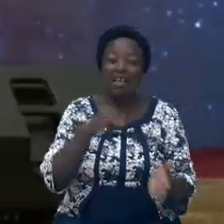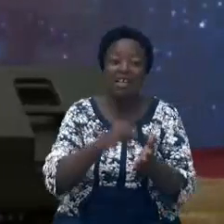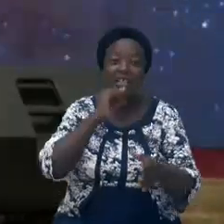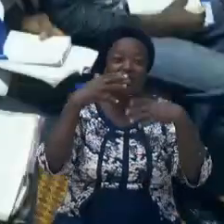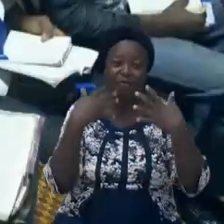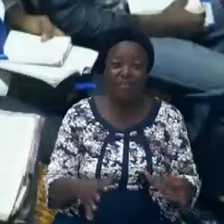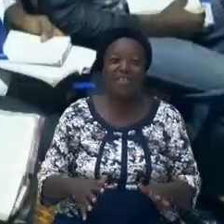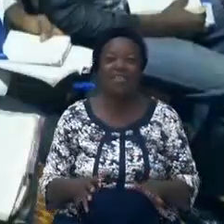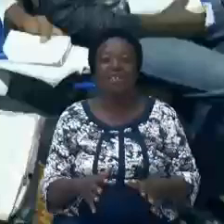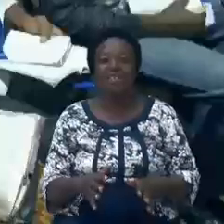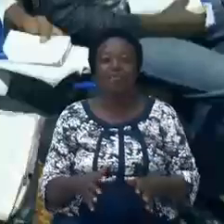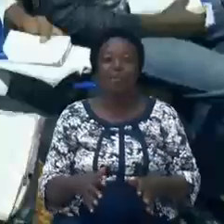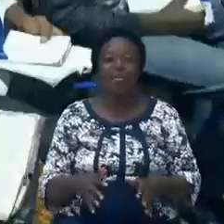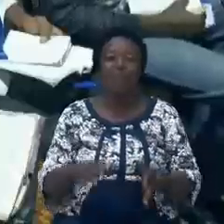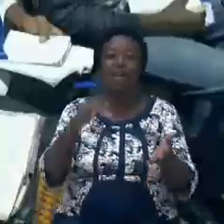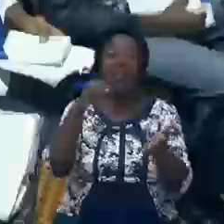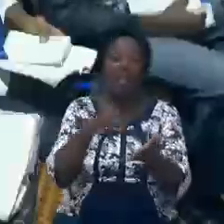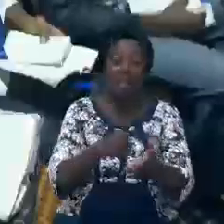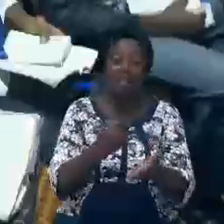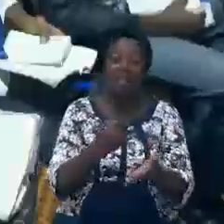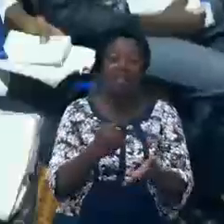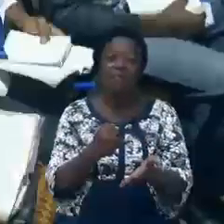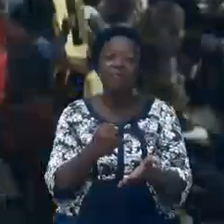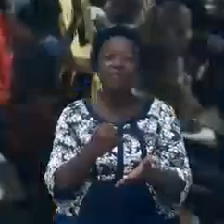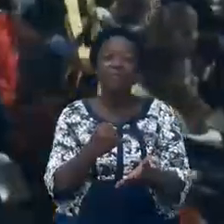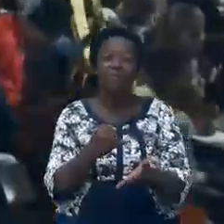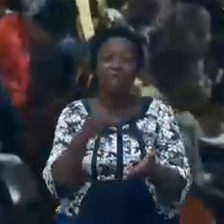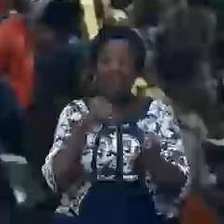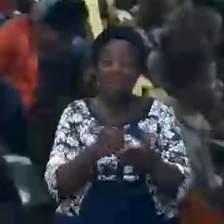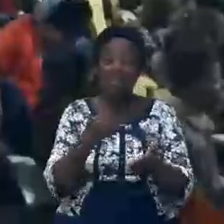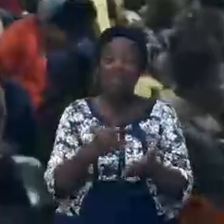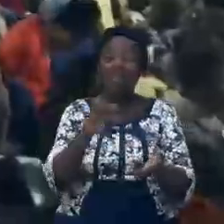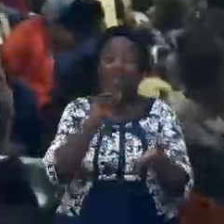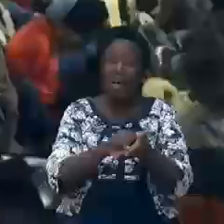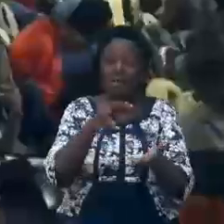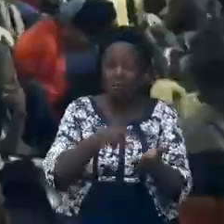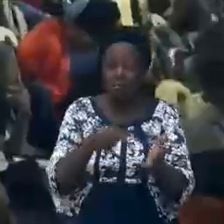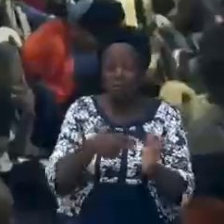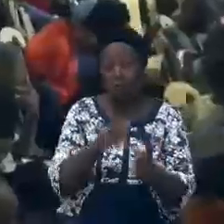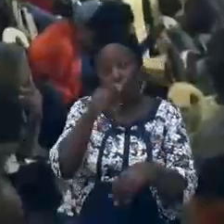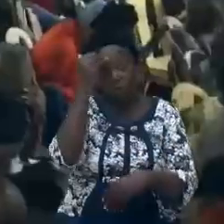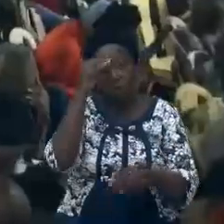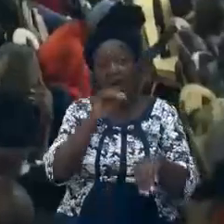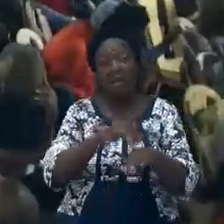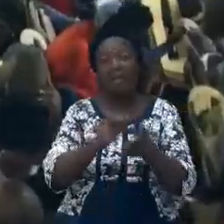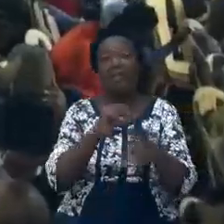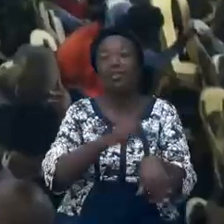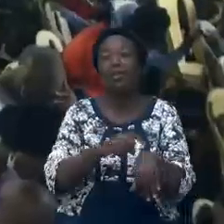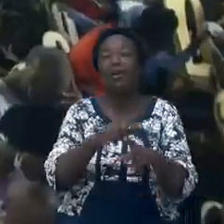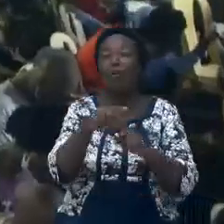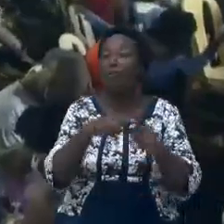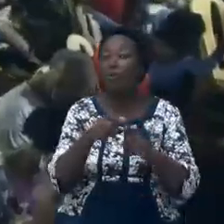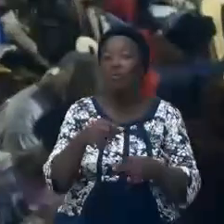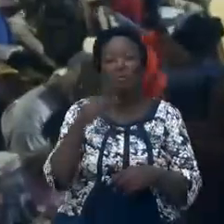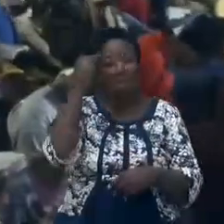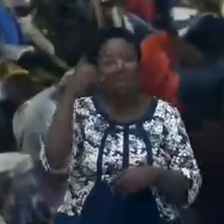finished. I said, it is finished. It aches. That means,